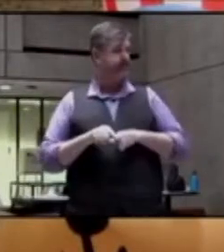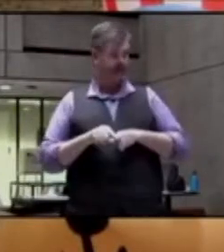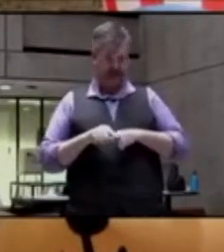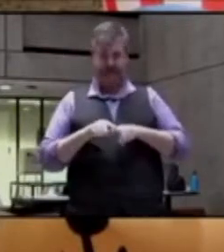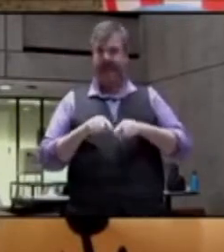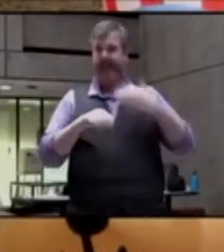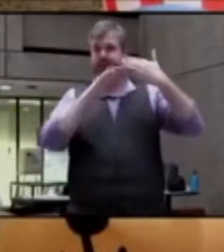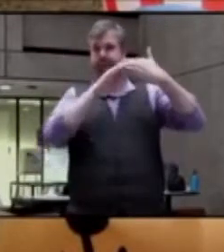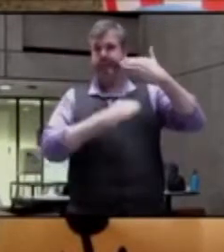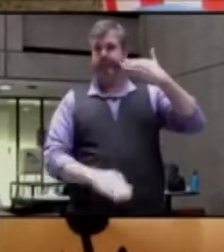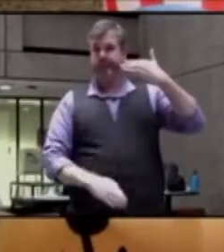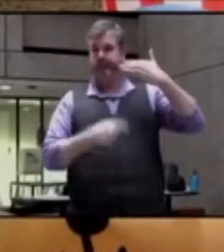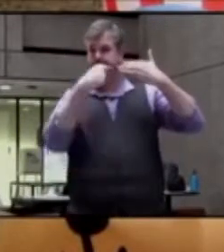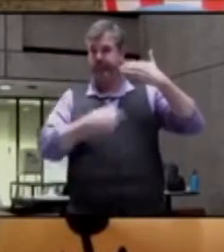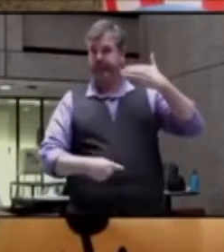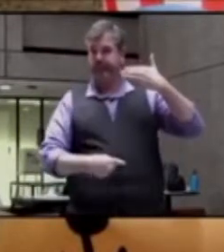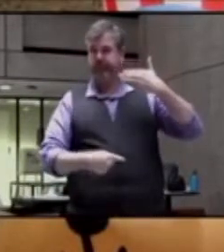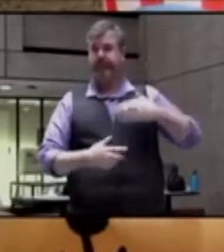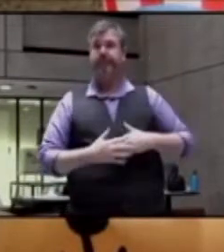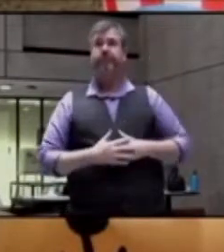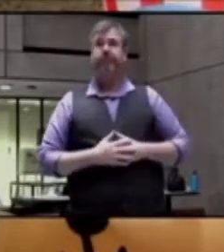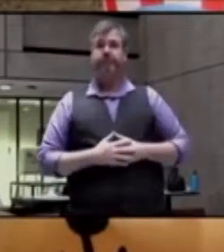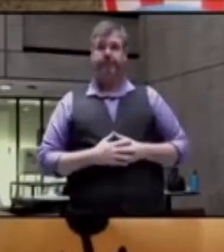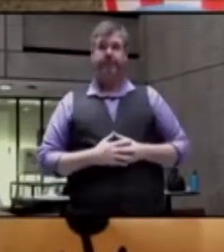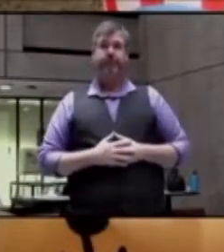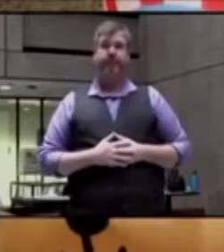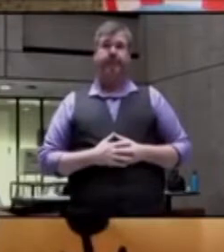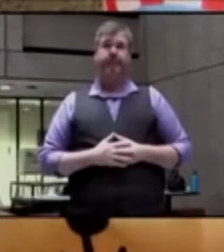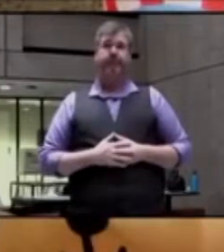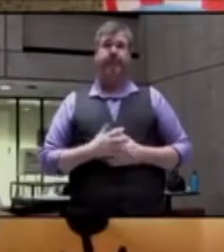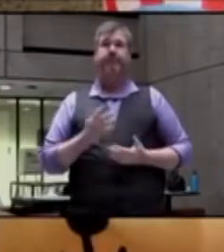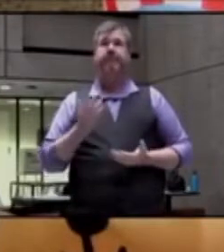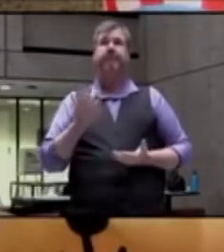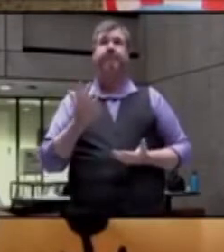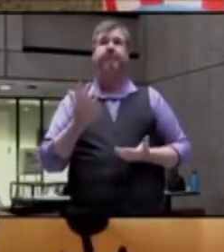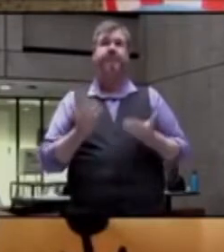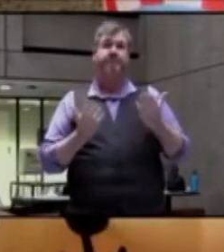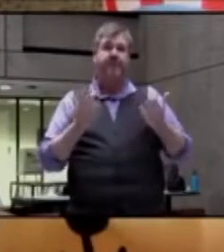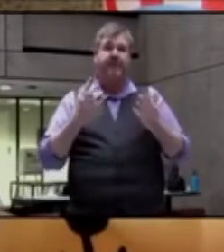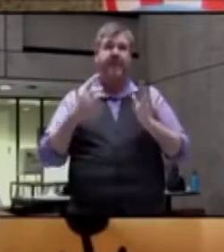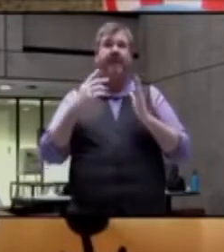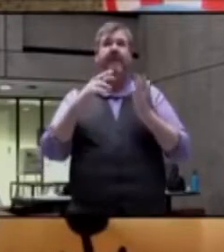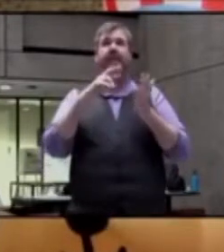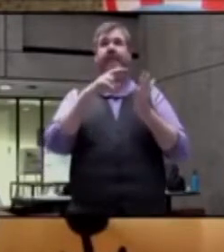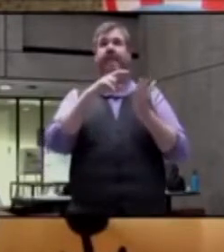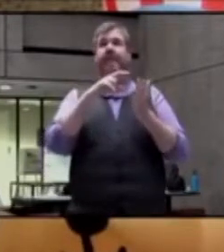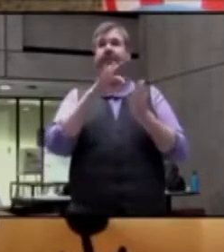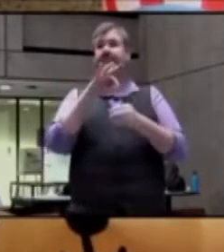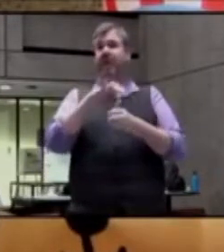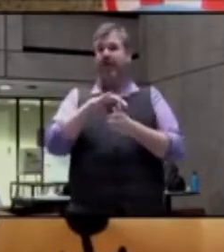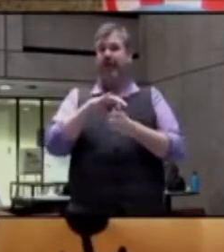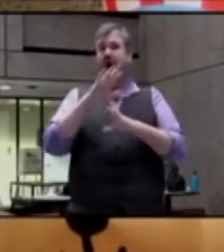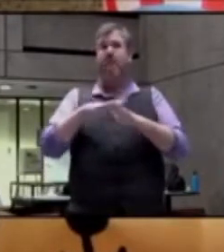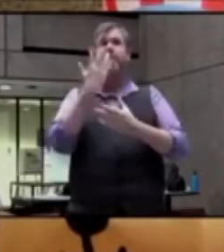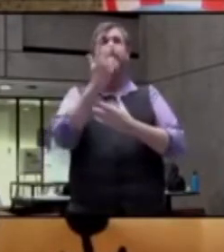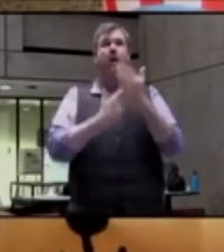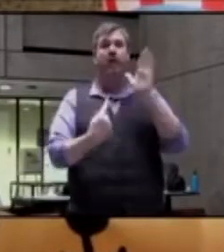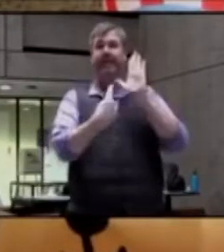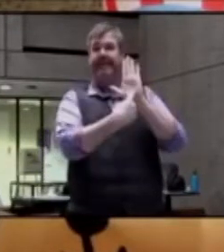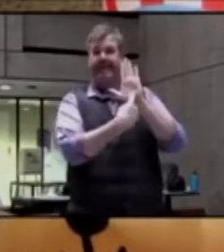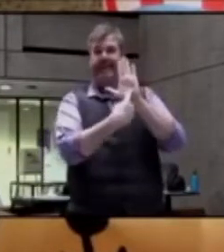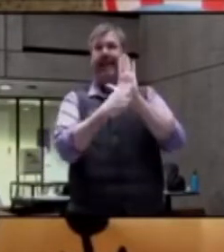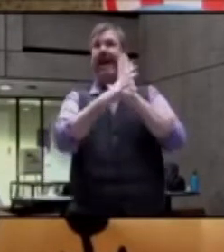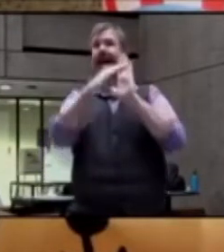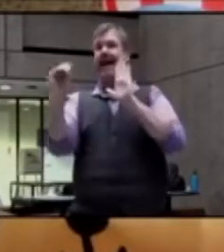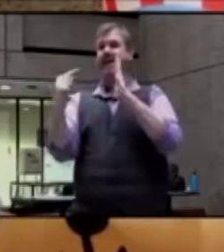cards, and there could be voting on contests on both sides of the ballot. And here now on your ballots, you just fill in